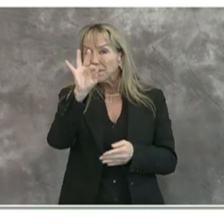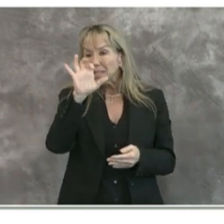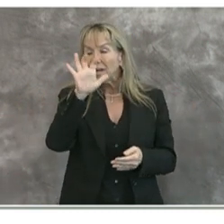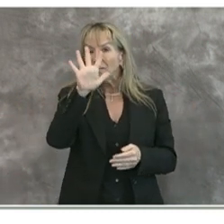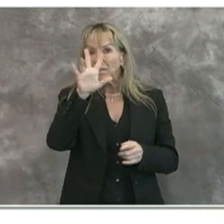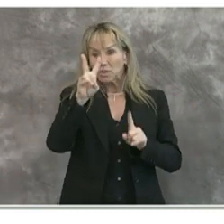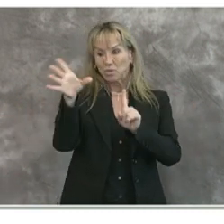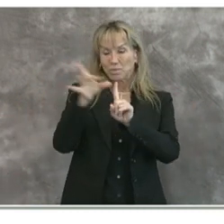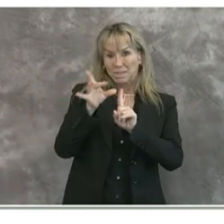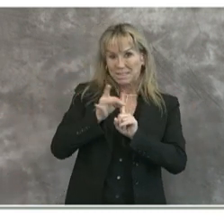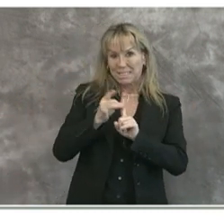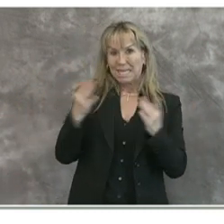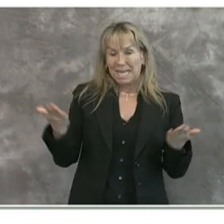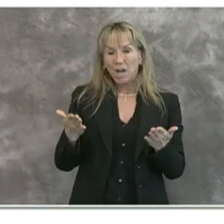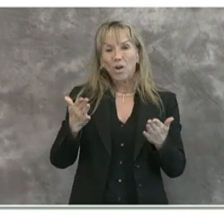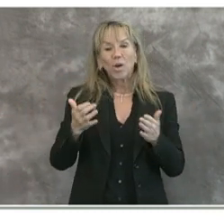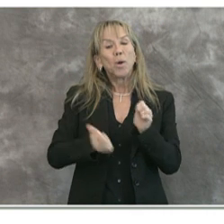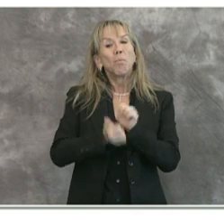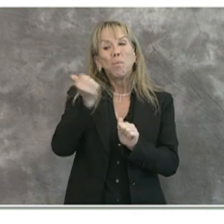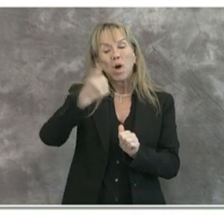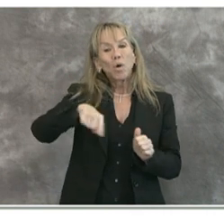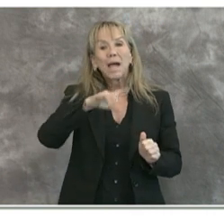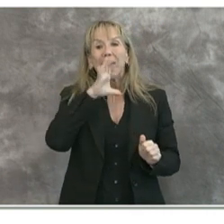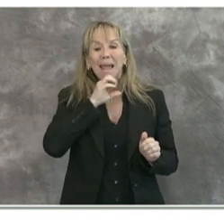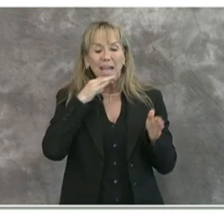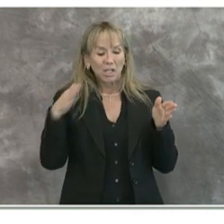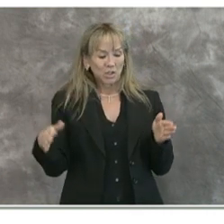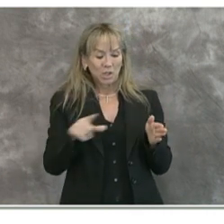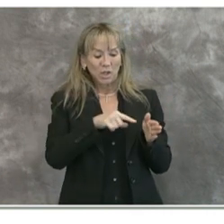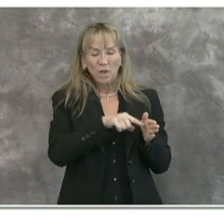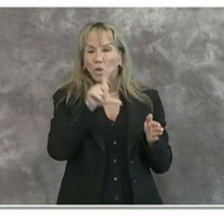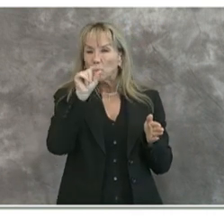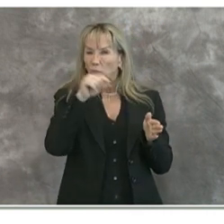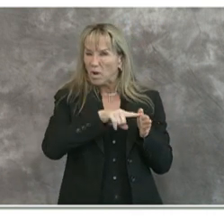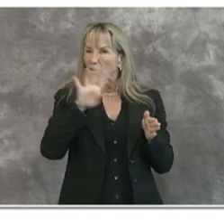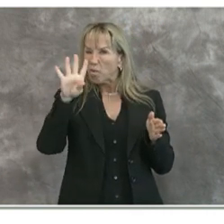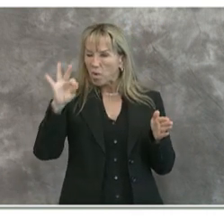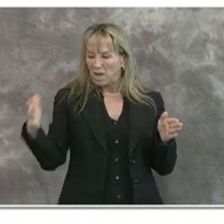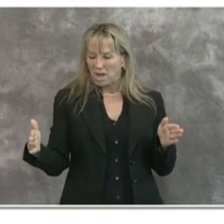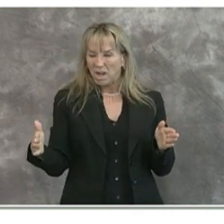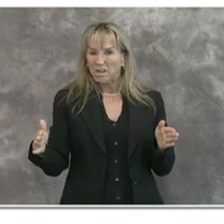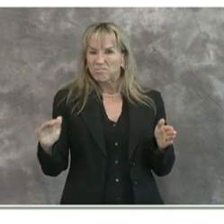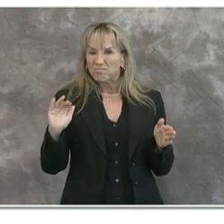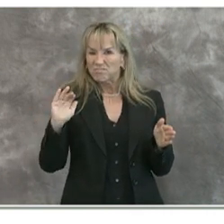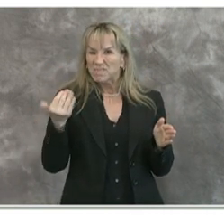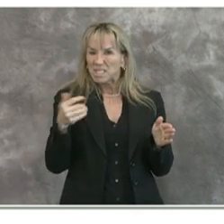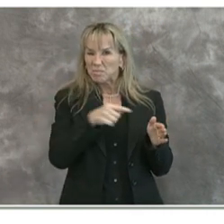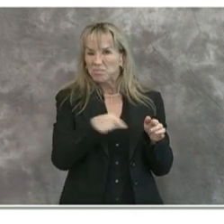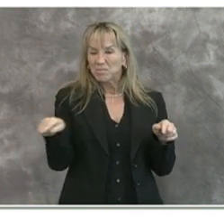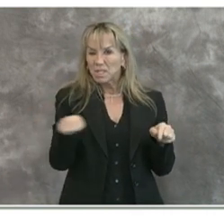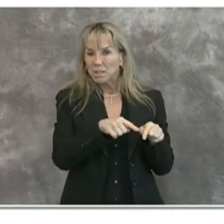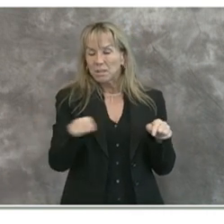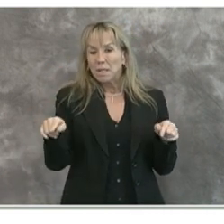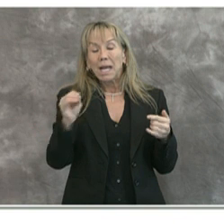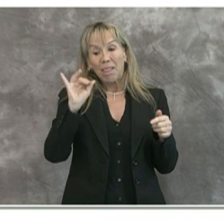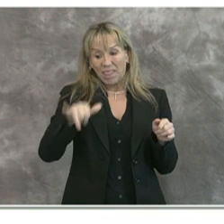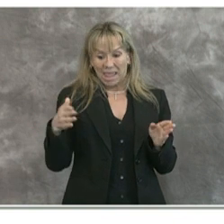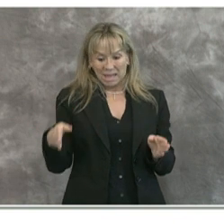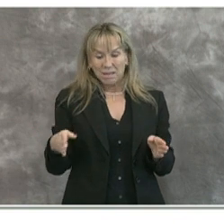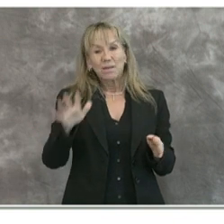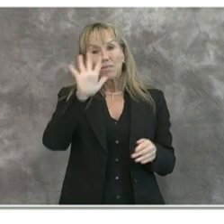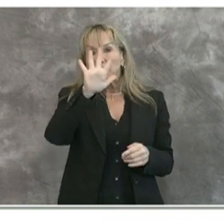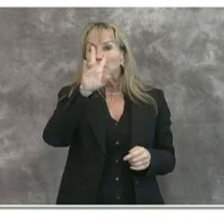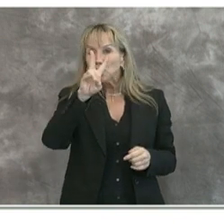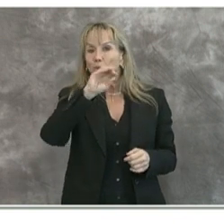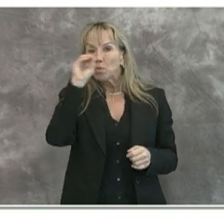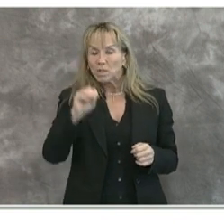3,952 cases in the age group of 20 to 49 years of age, this still makes up 52%